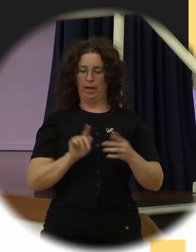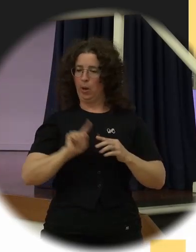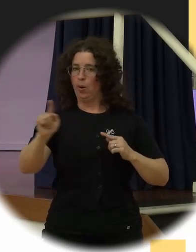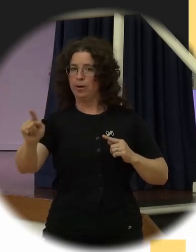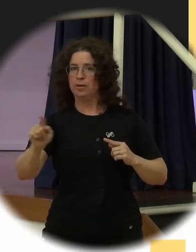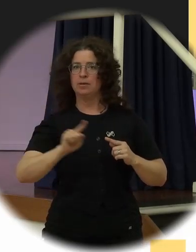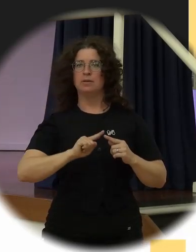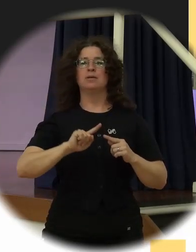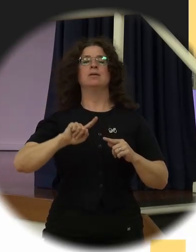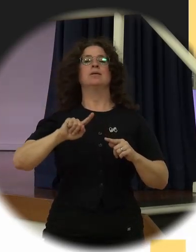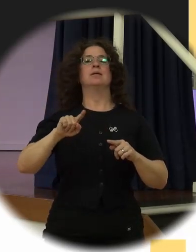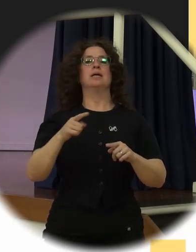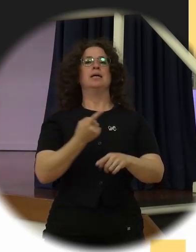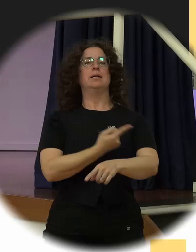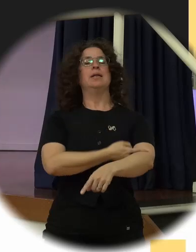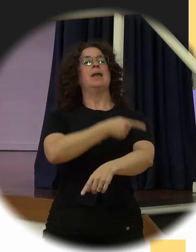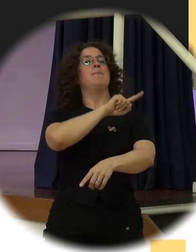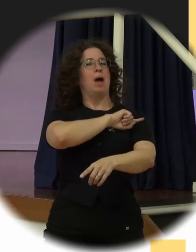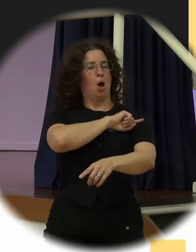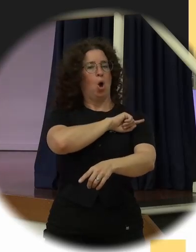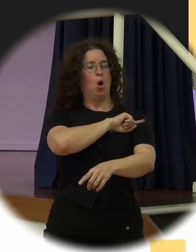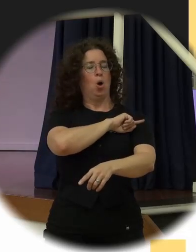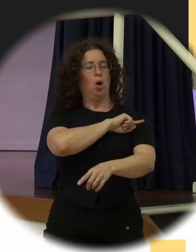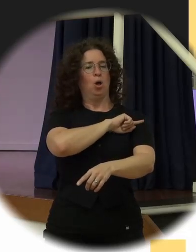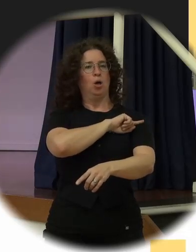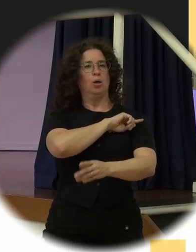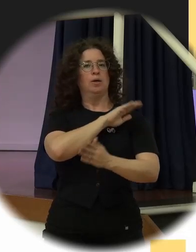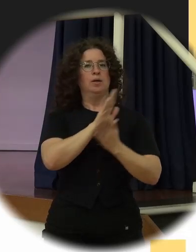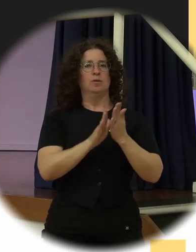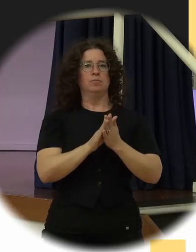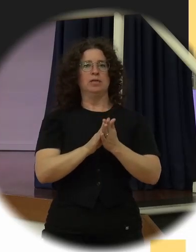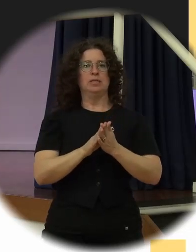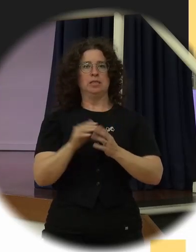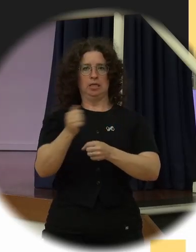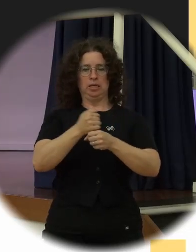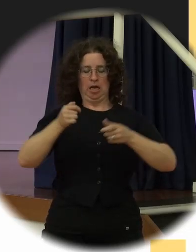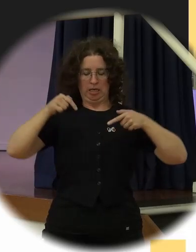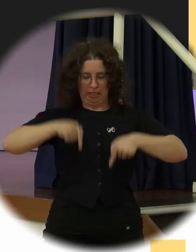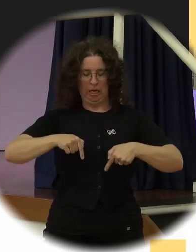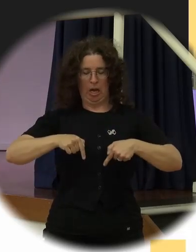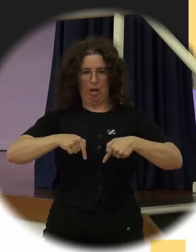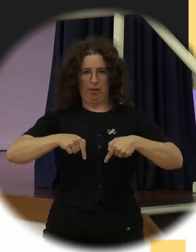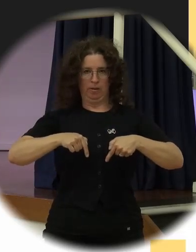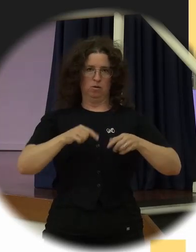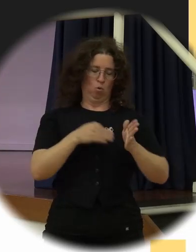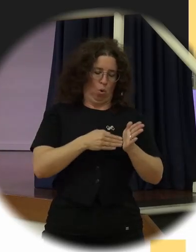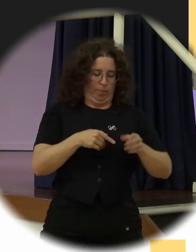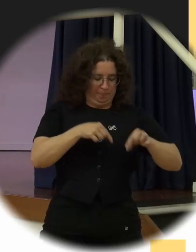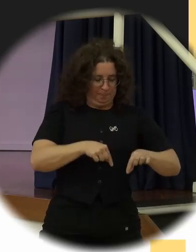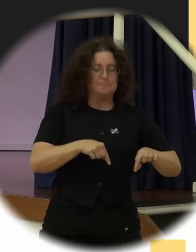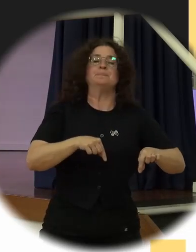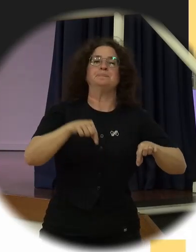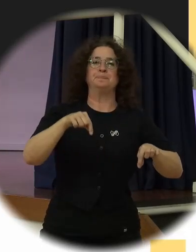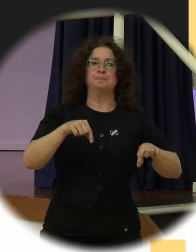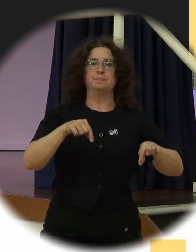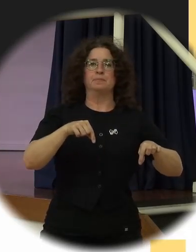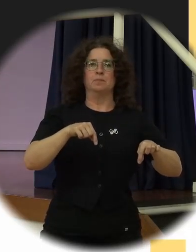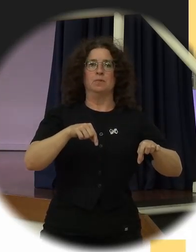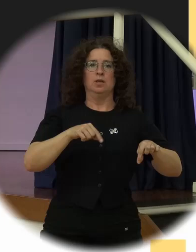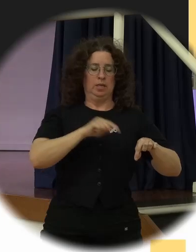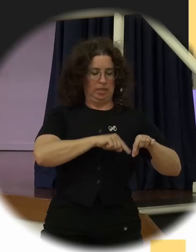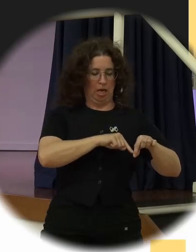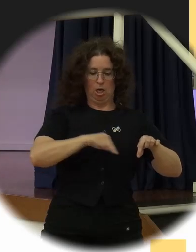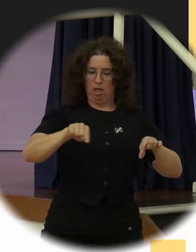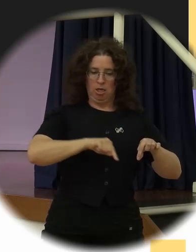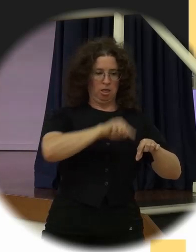a power. So it says, for where the car is right now, or at least this corner of the car, what direction